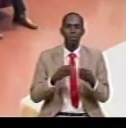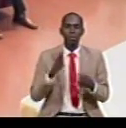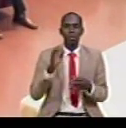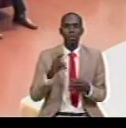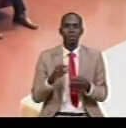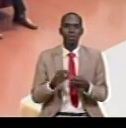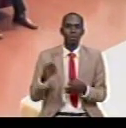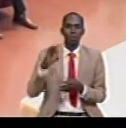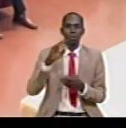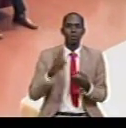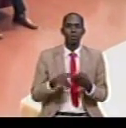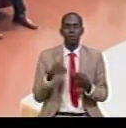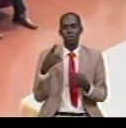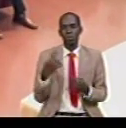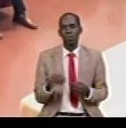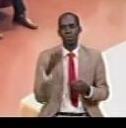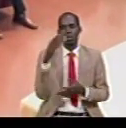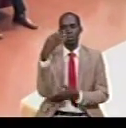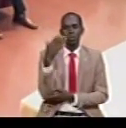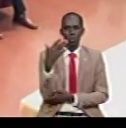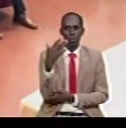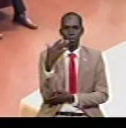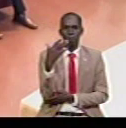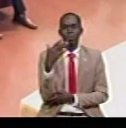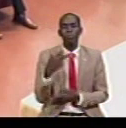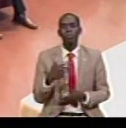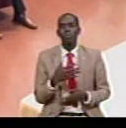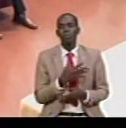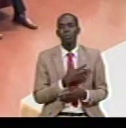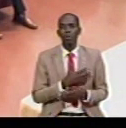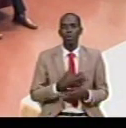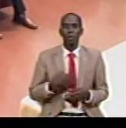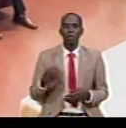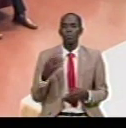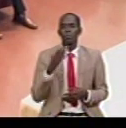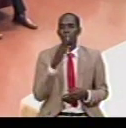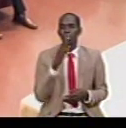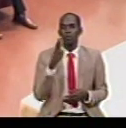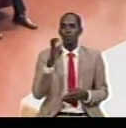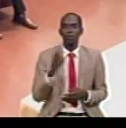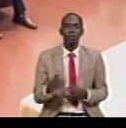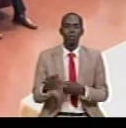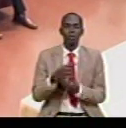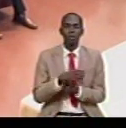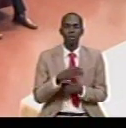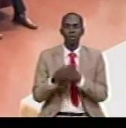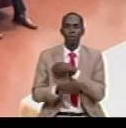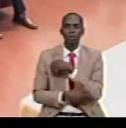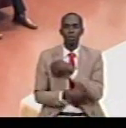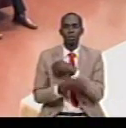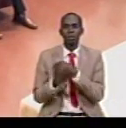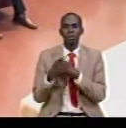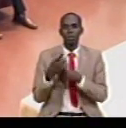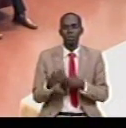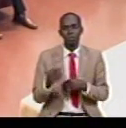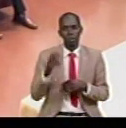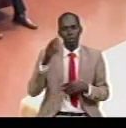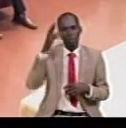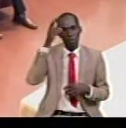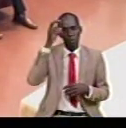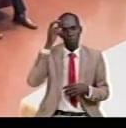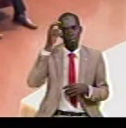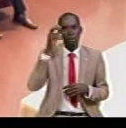the wilderness. Then we are told in verse 2, being 40 days tempted of the devil. We need to understand